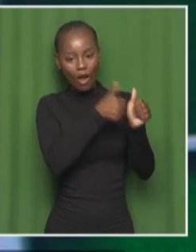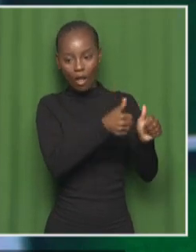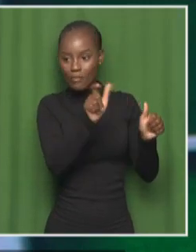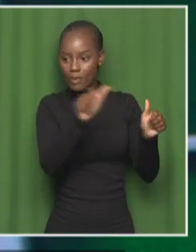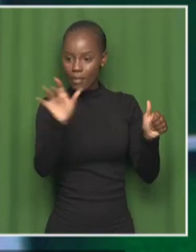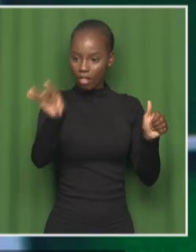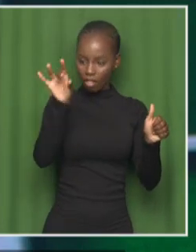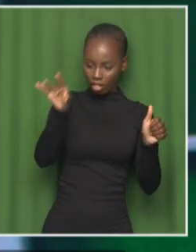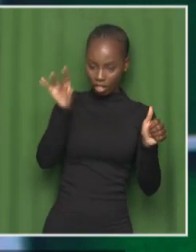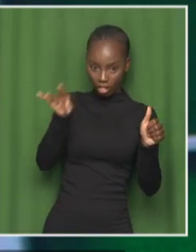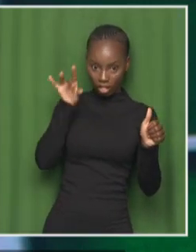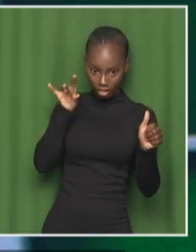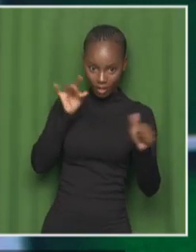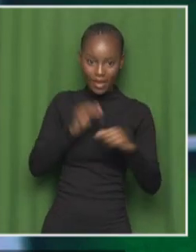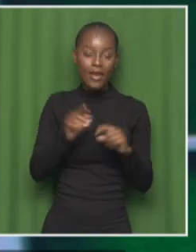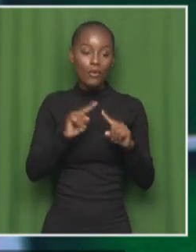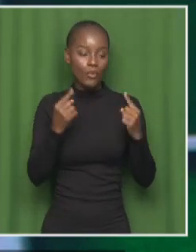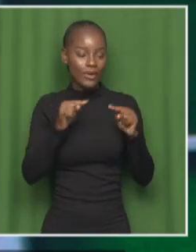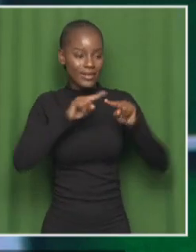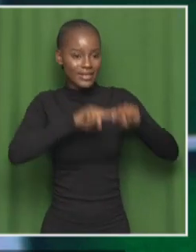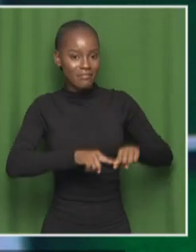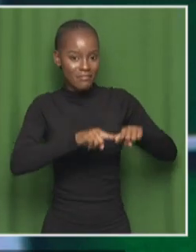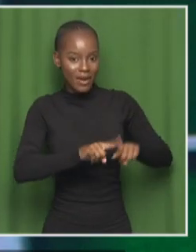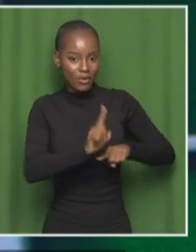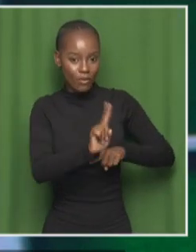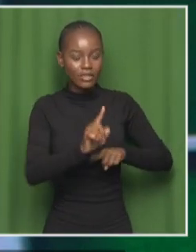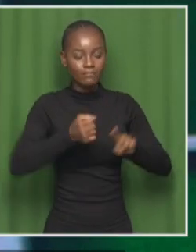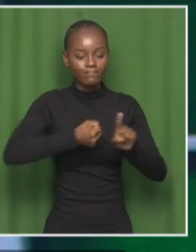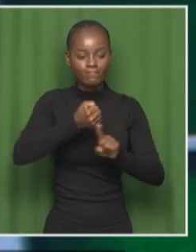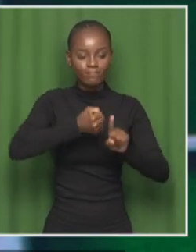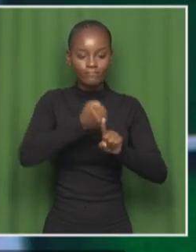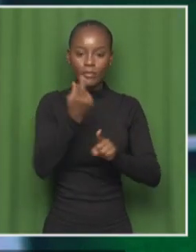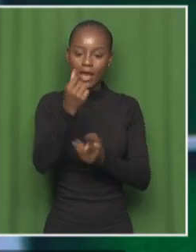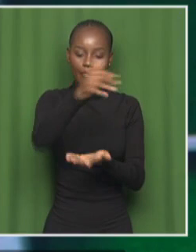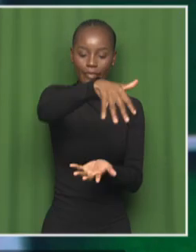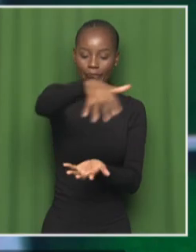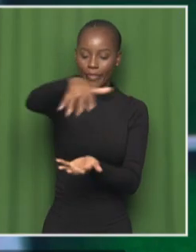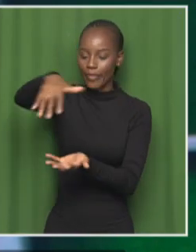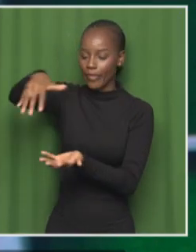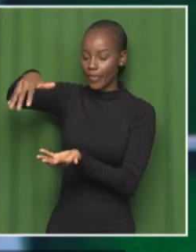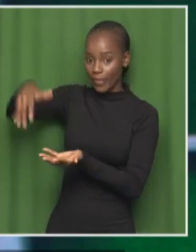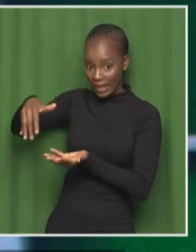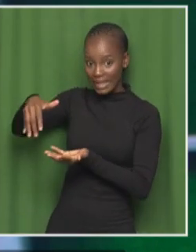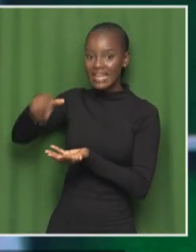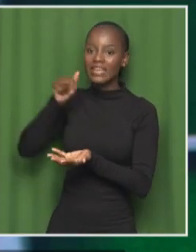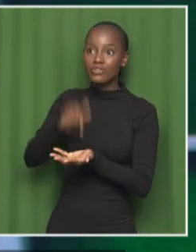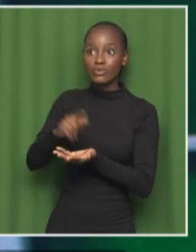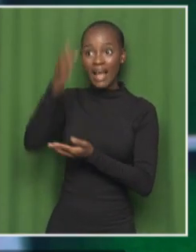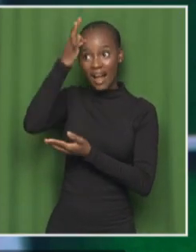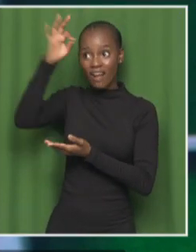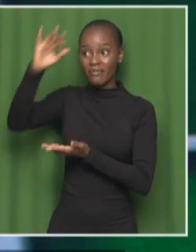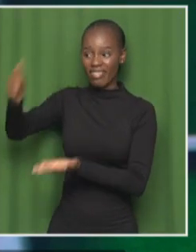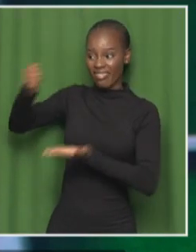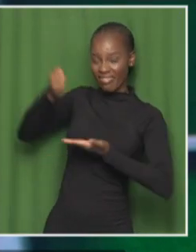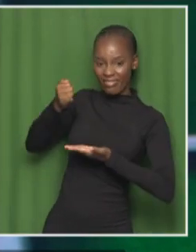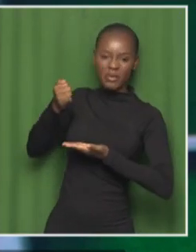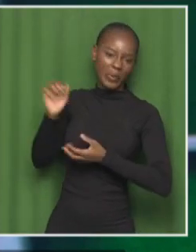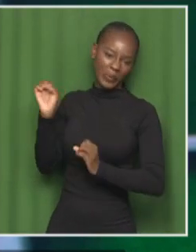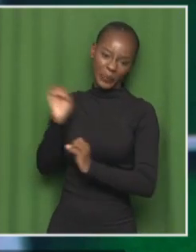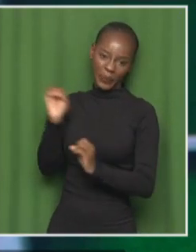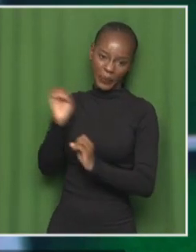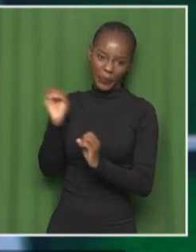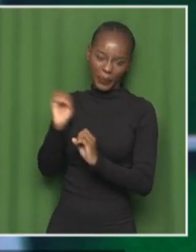Unfortunately, we are dependent on raising funding, and so we don't get government funding at the moment. So there's a little bit of